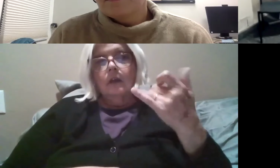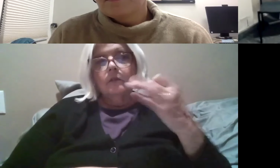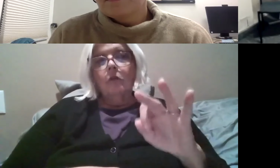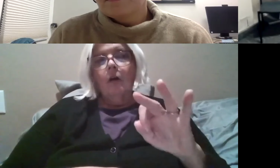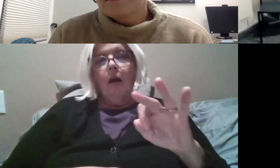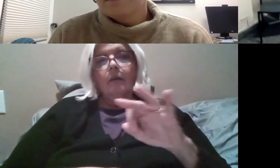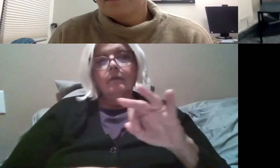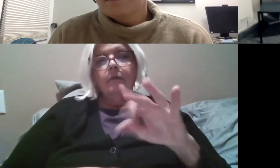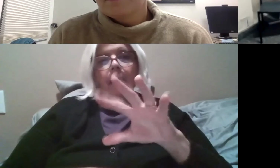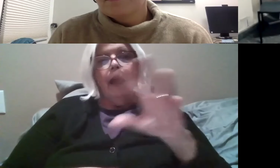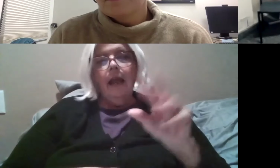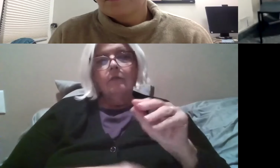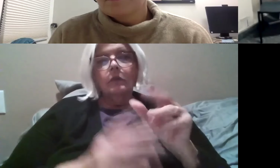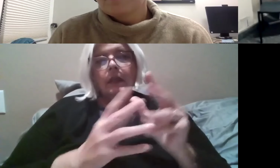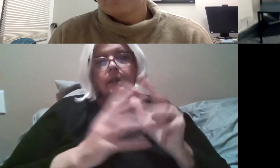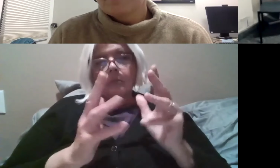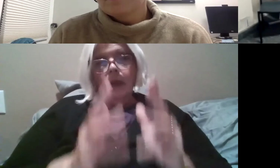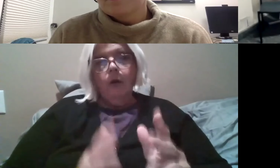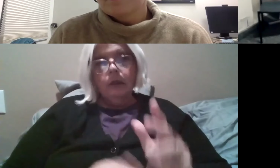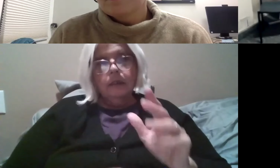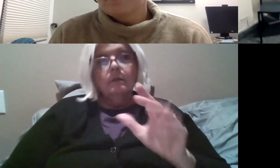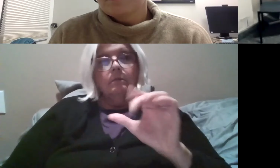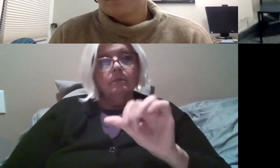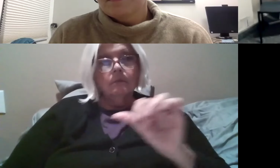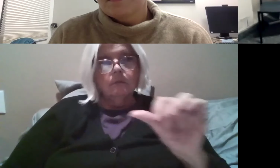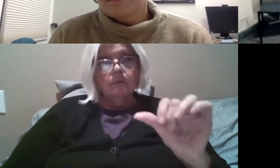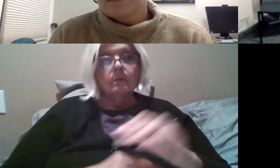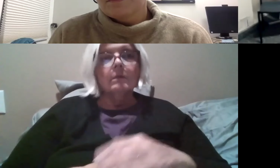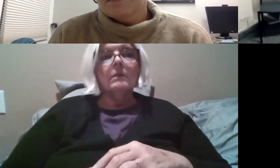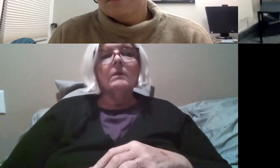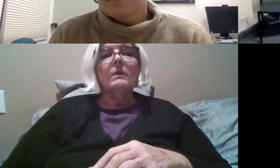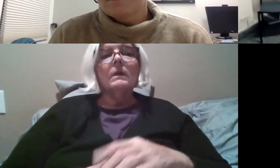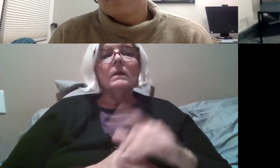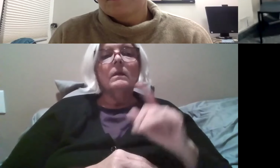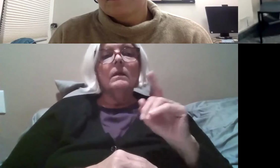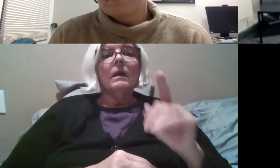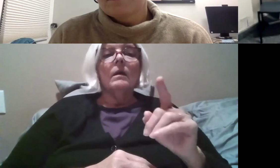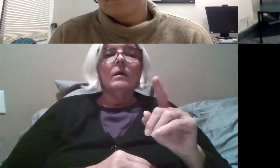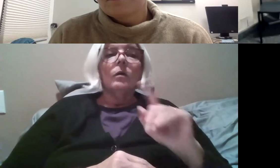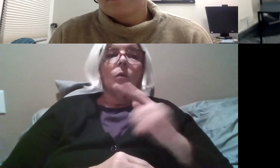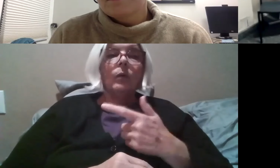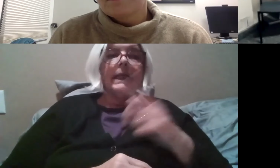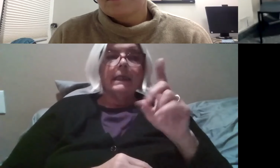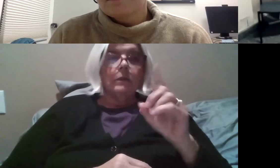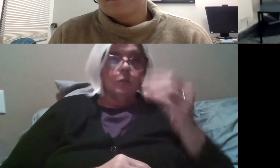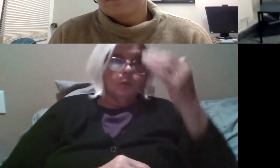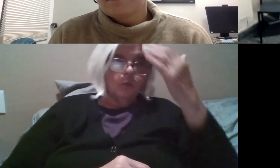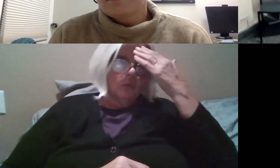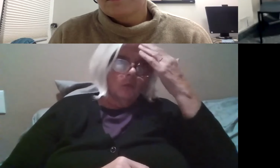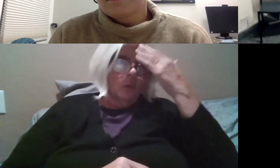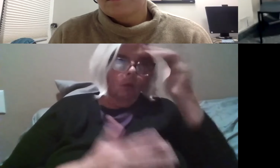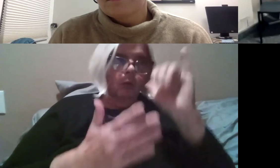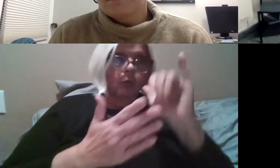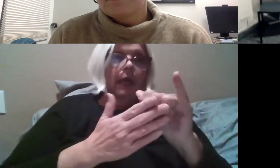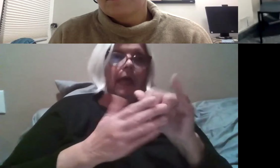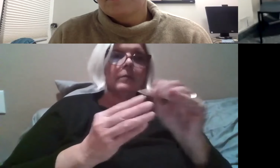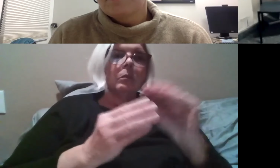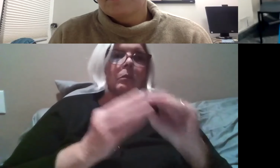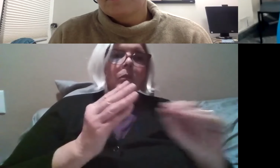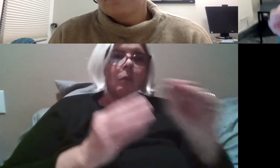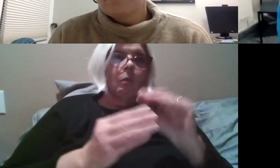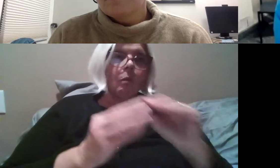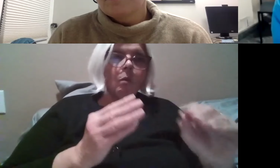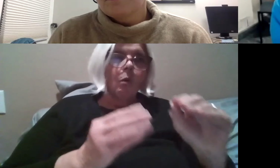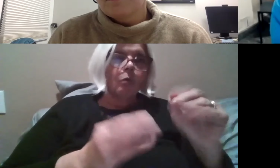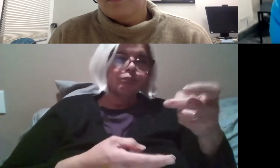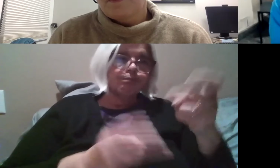percentage of both cases and hospitalizations among BIPOC children